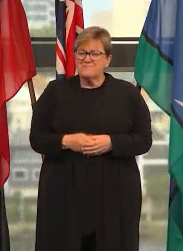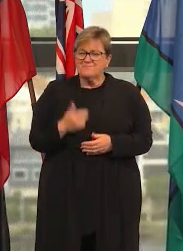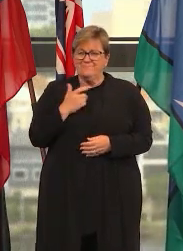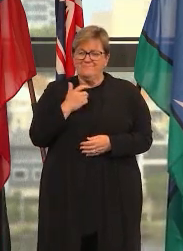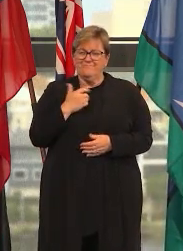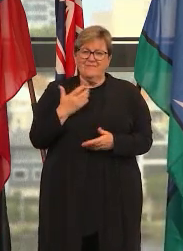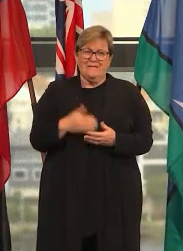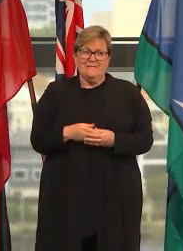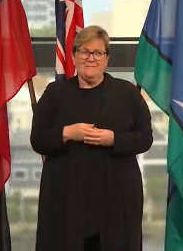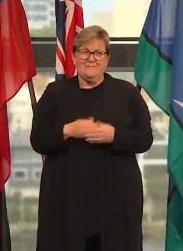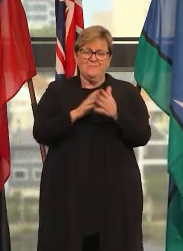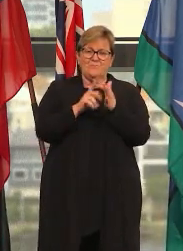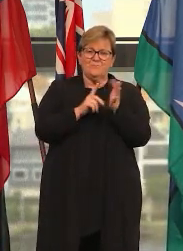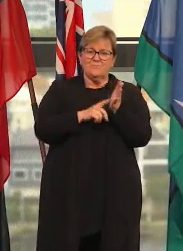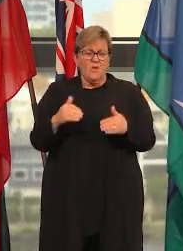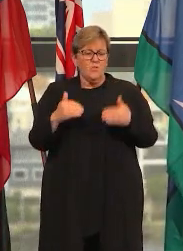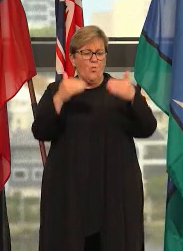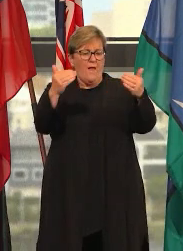of disability rights.